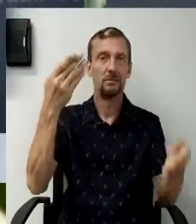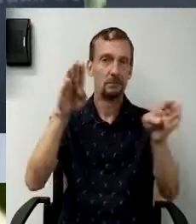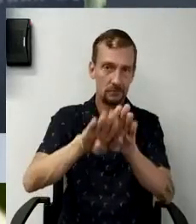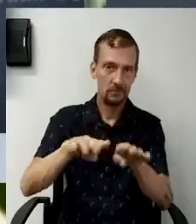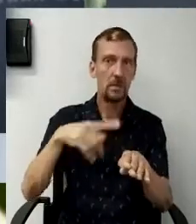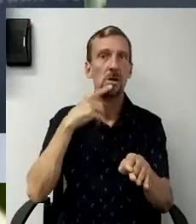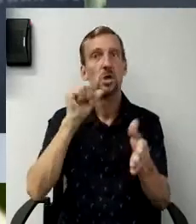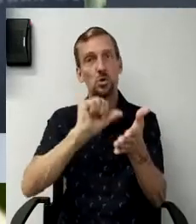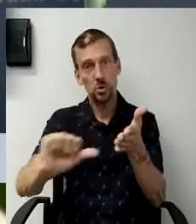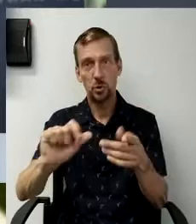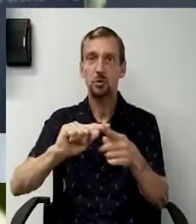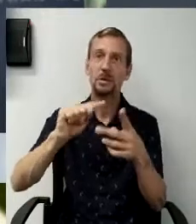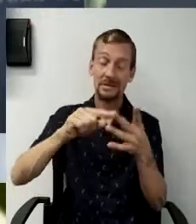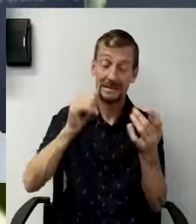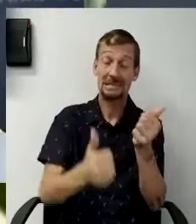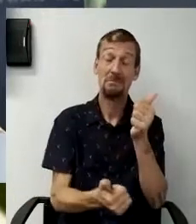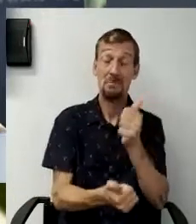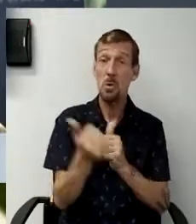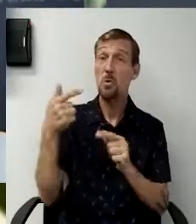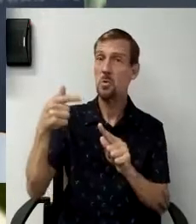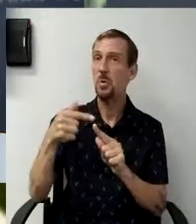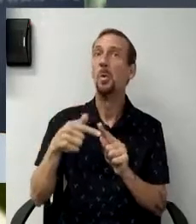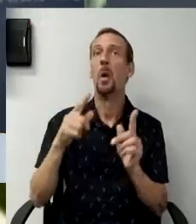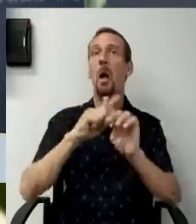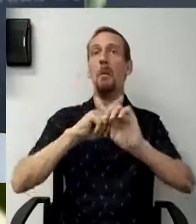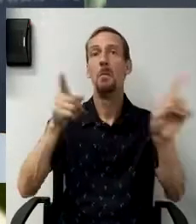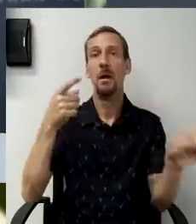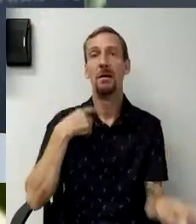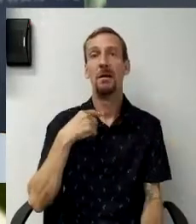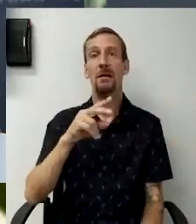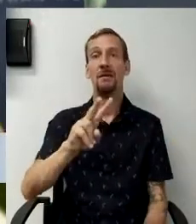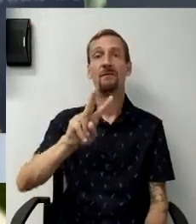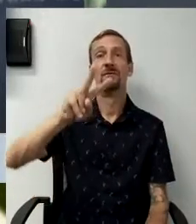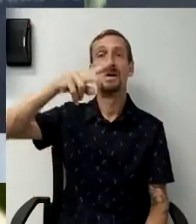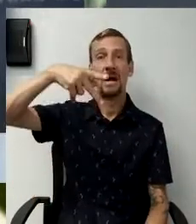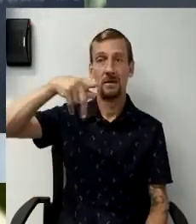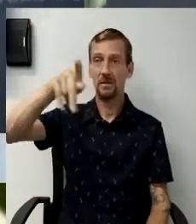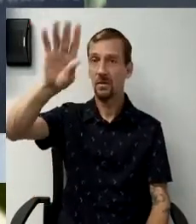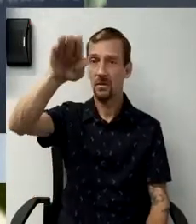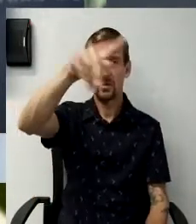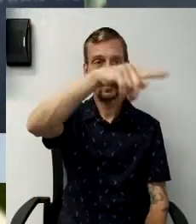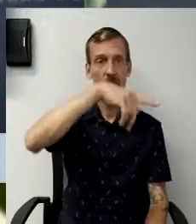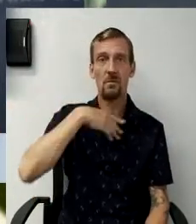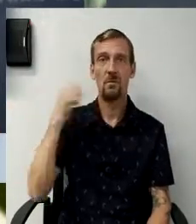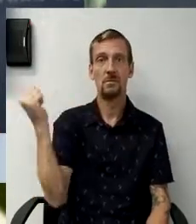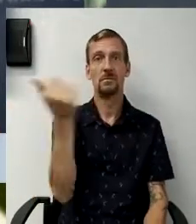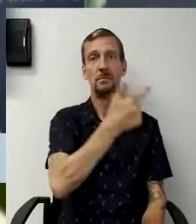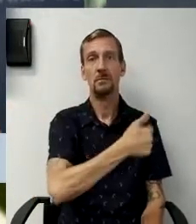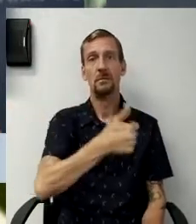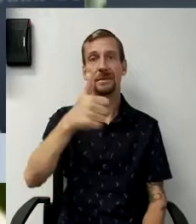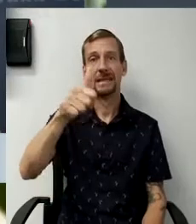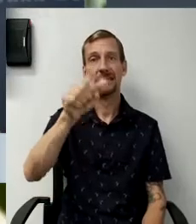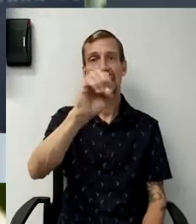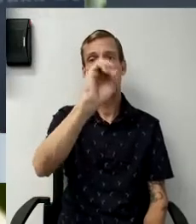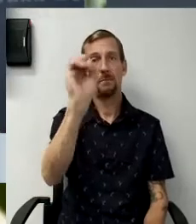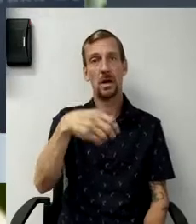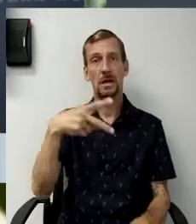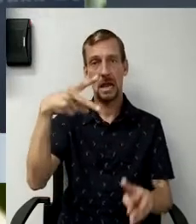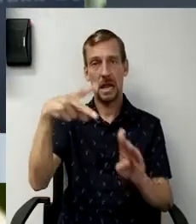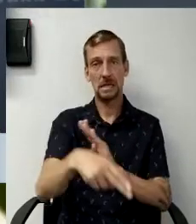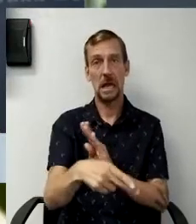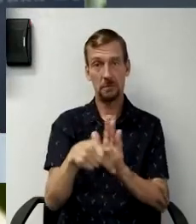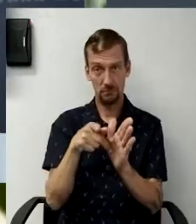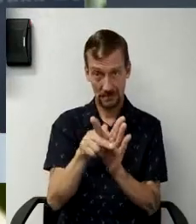surgery. But I asked all of our vice presidents to take a 10% cut in pay for the months